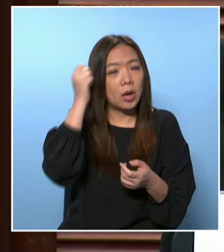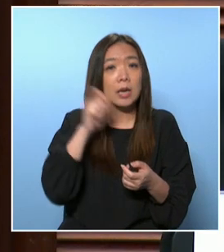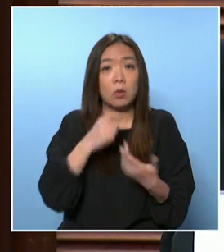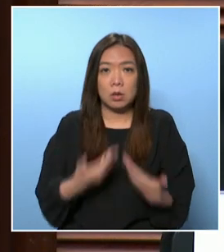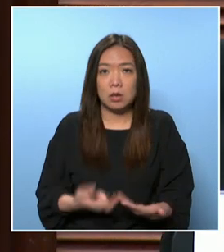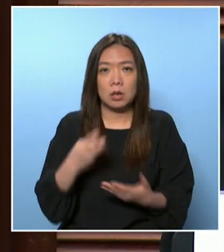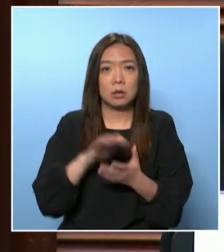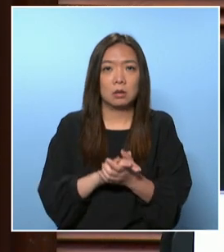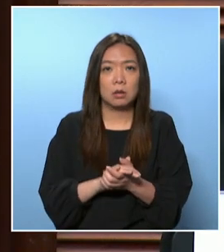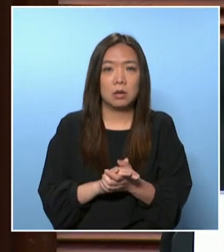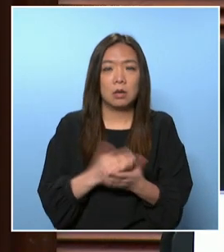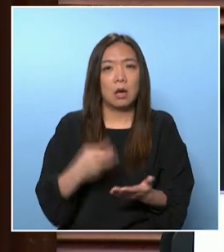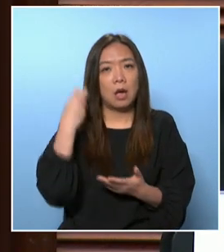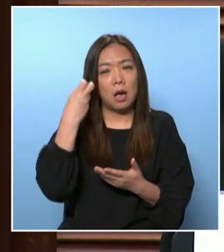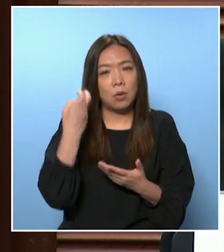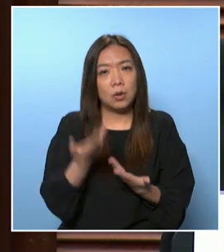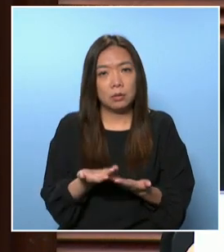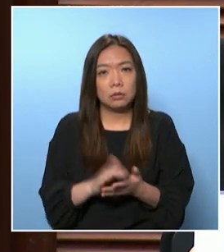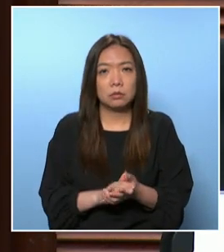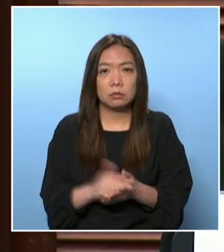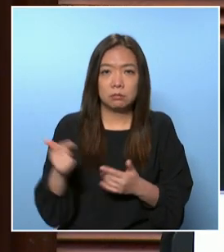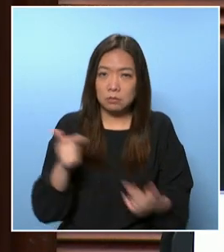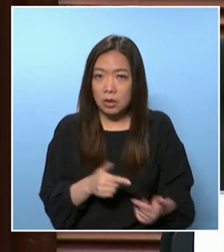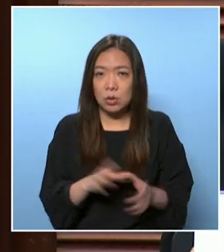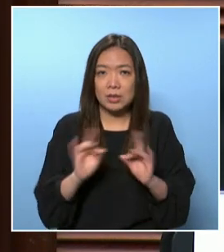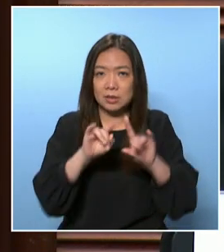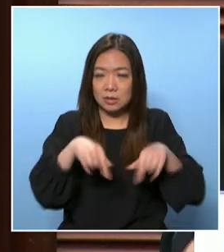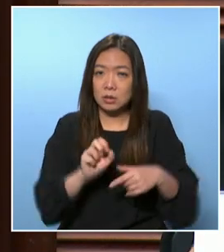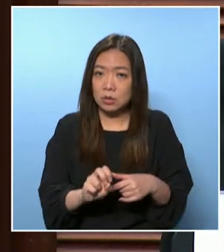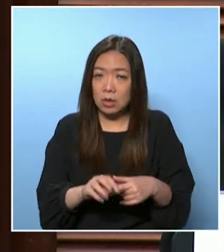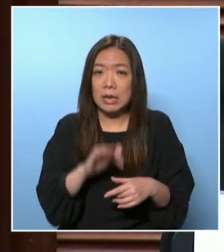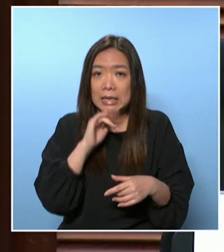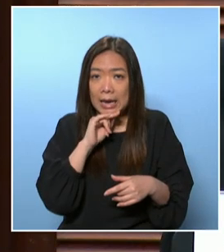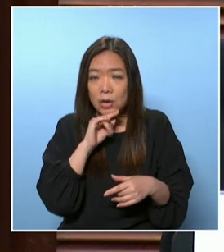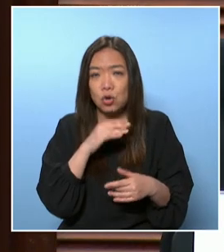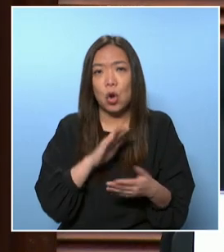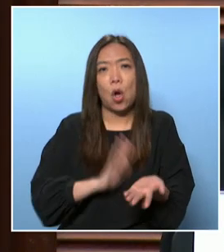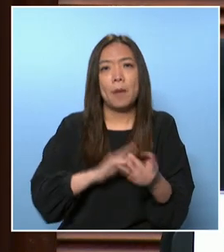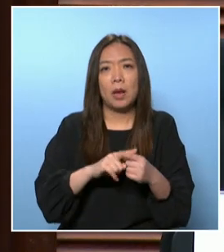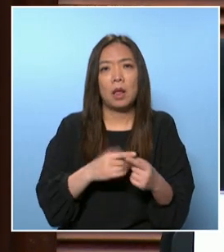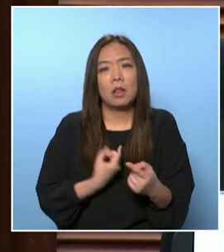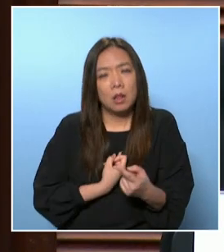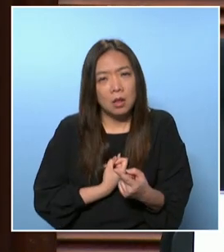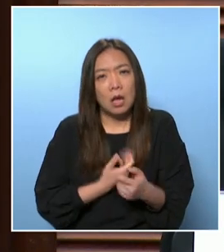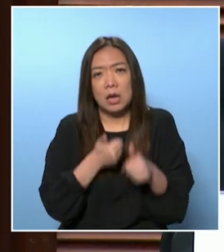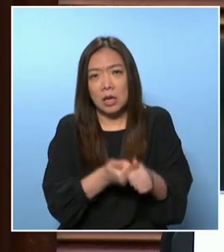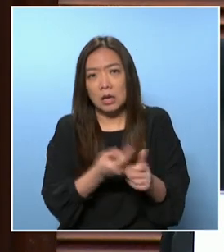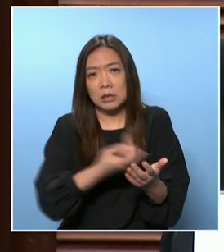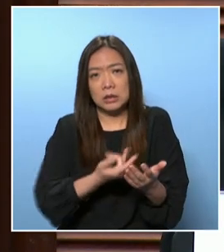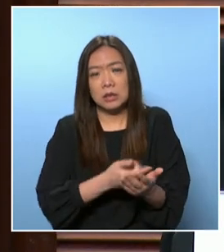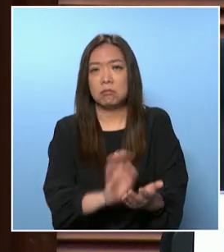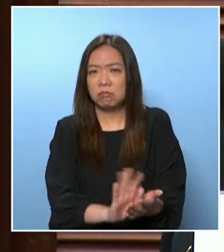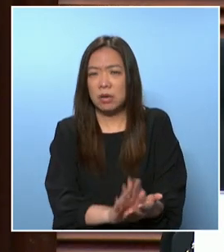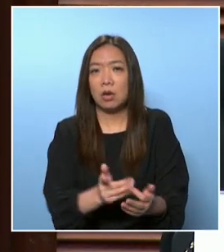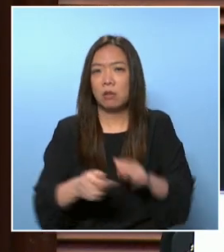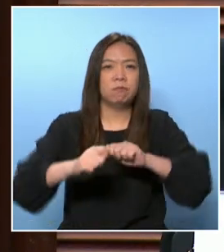difficulties for the patients. So having regard to this, we would still stick to the paper-based